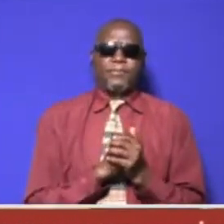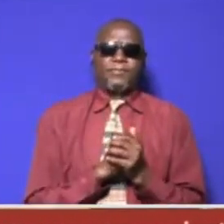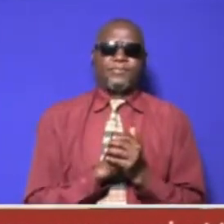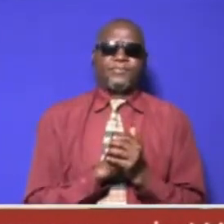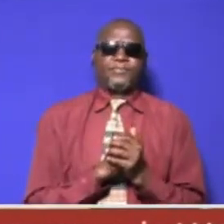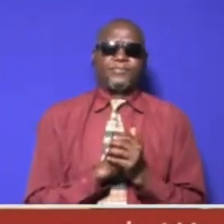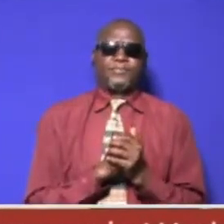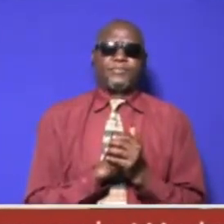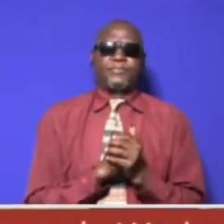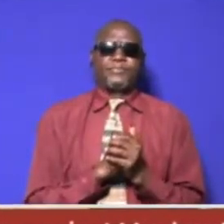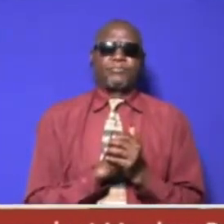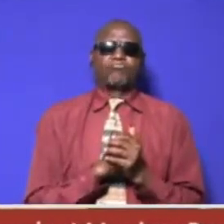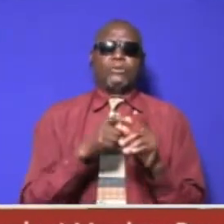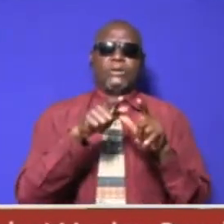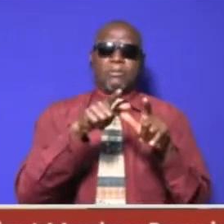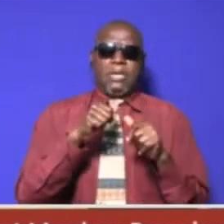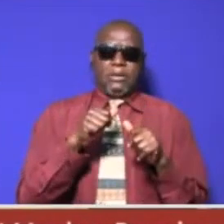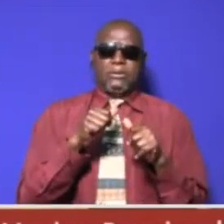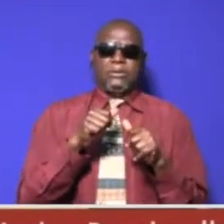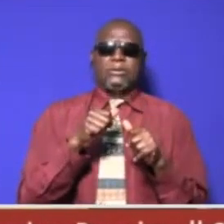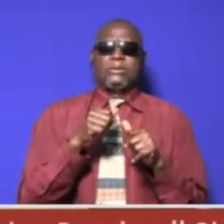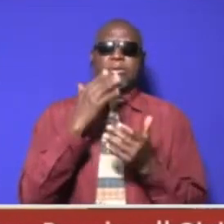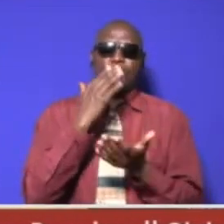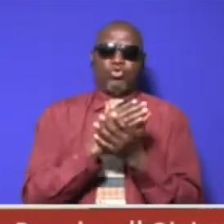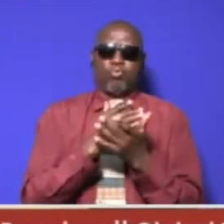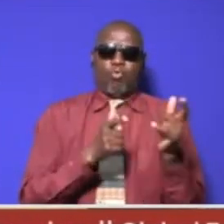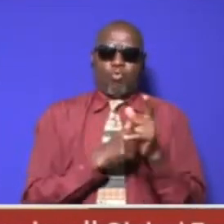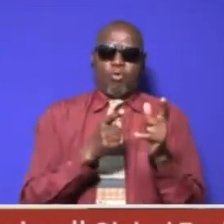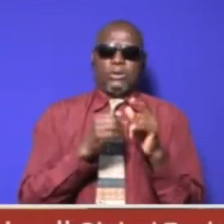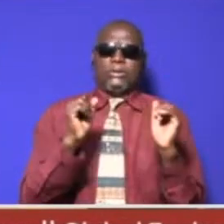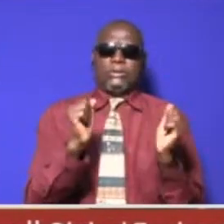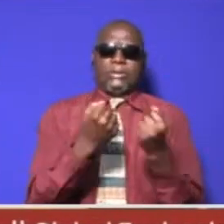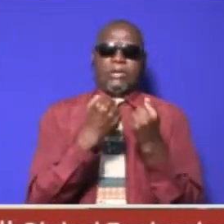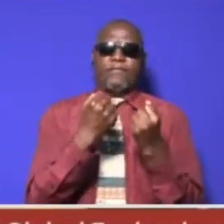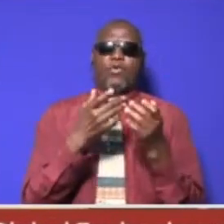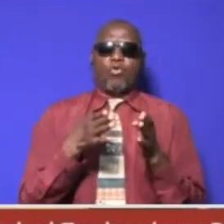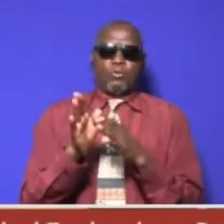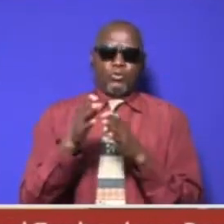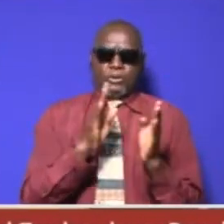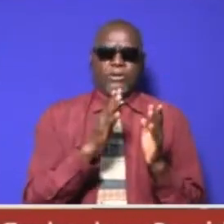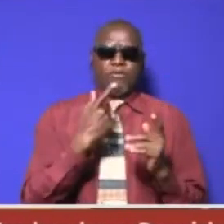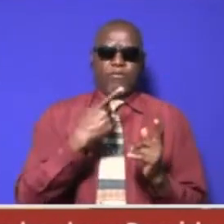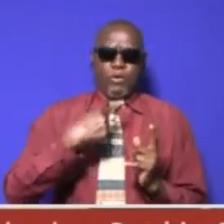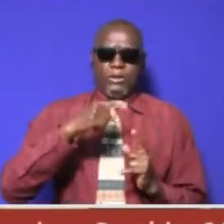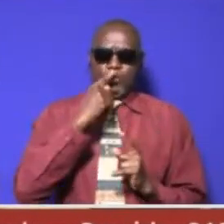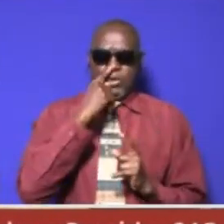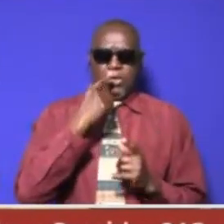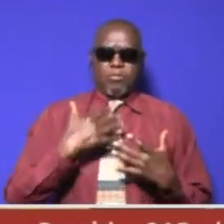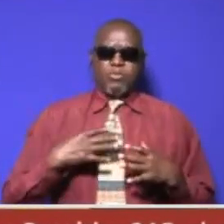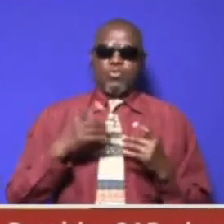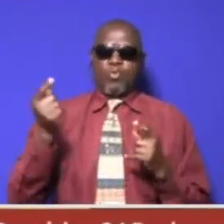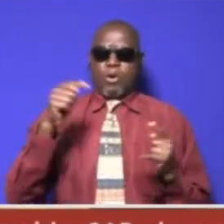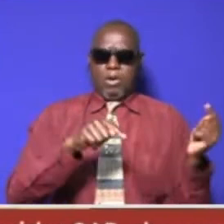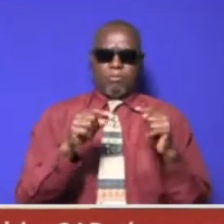and demanding a ceasefire in Sudan now, it is about saving opportunity for us as a Sudanese people to come